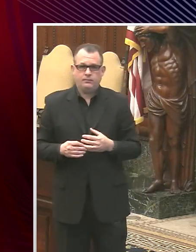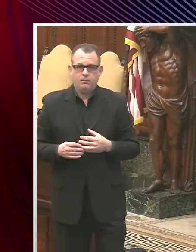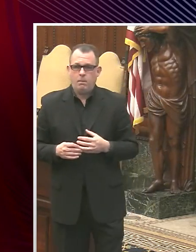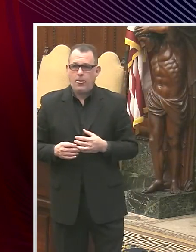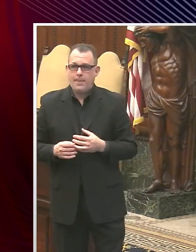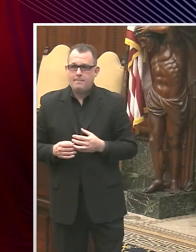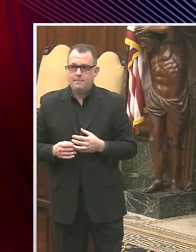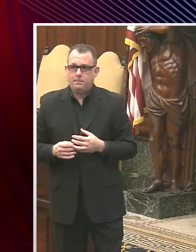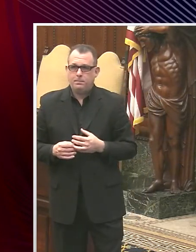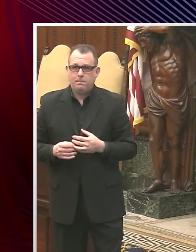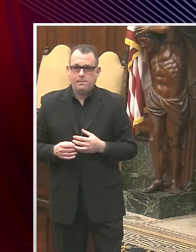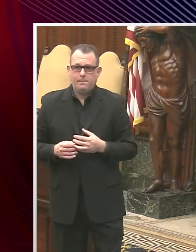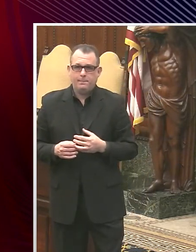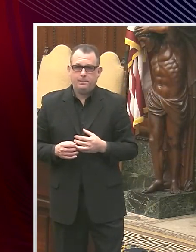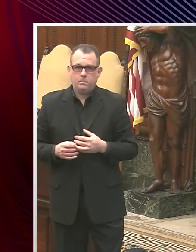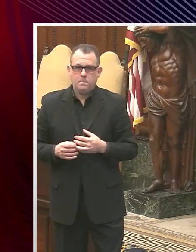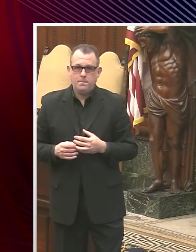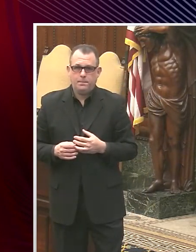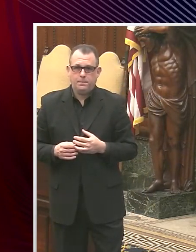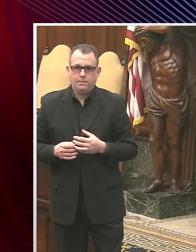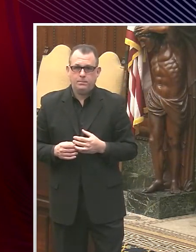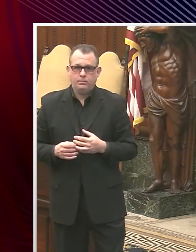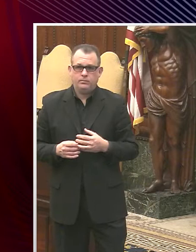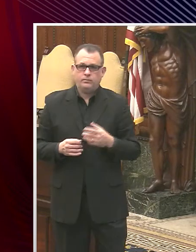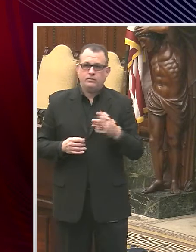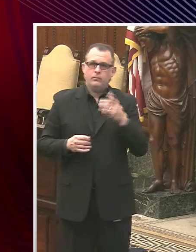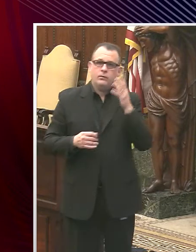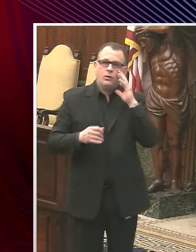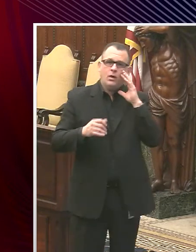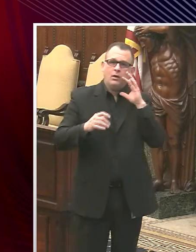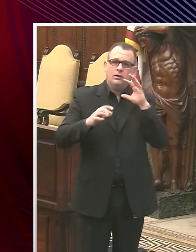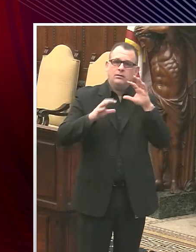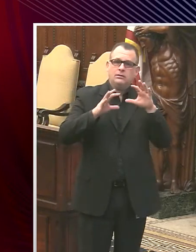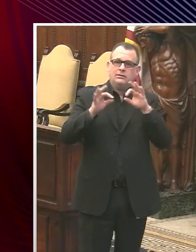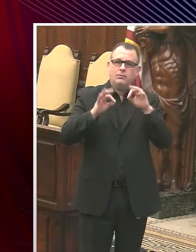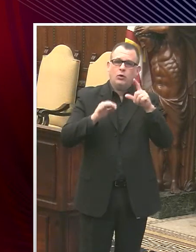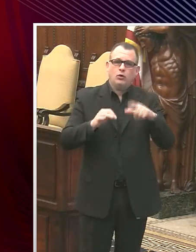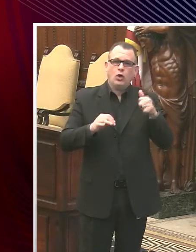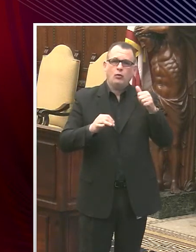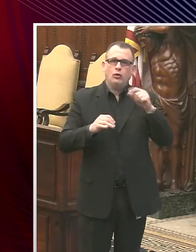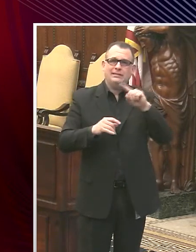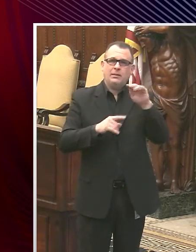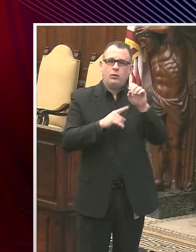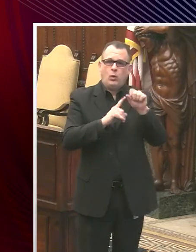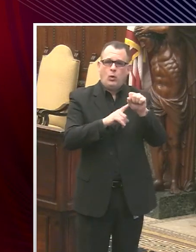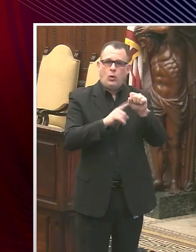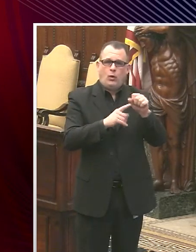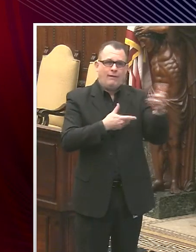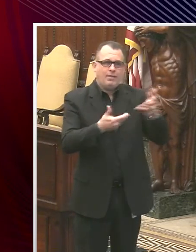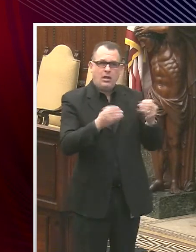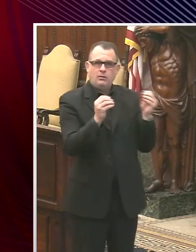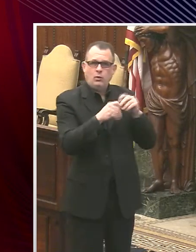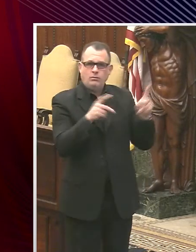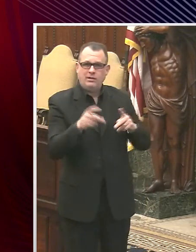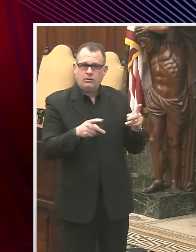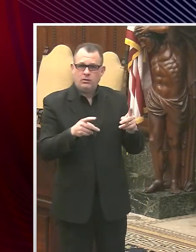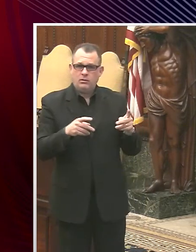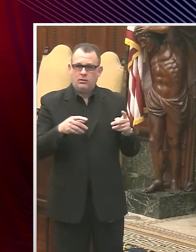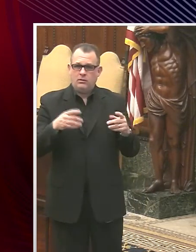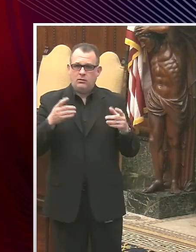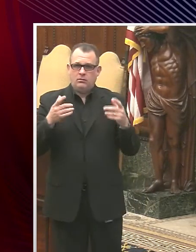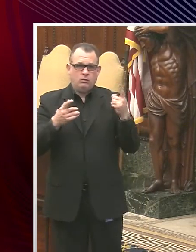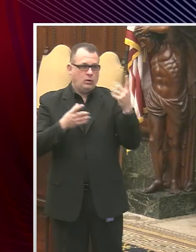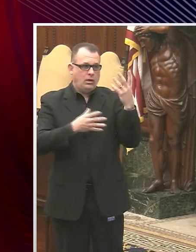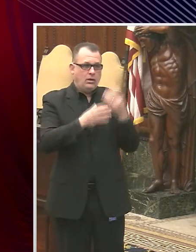if when you say you're oversampling lower zip codes to the FEMA clinic, but I think you said there was still a 4-to-1 gap in people actually receiving the